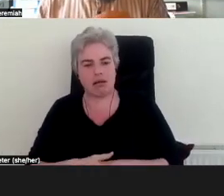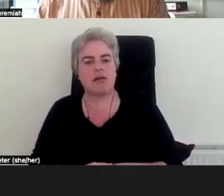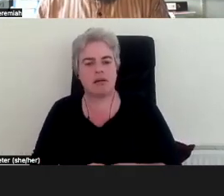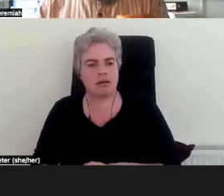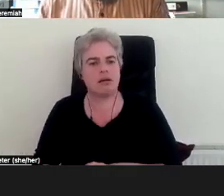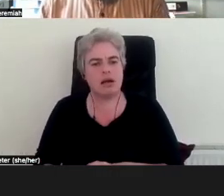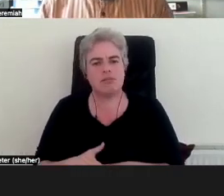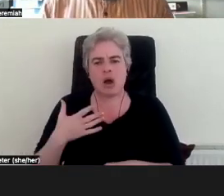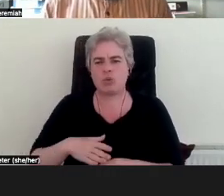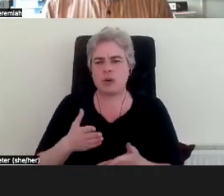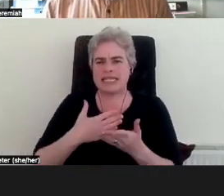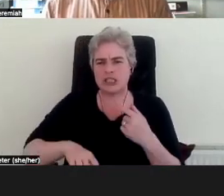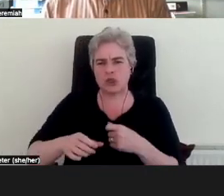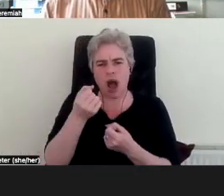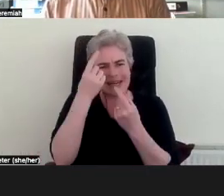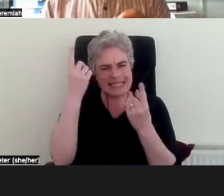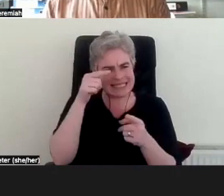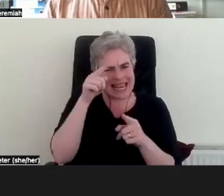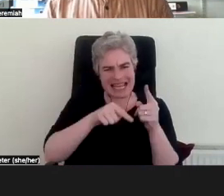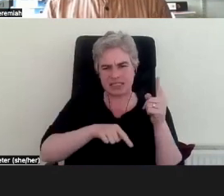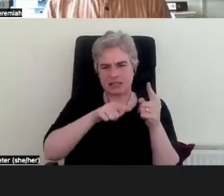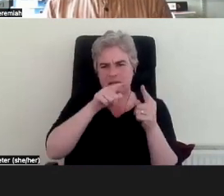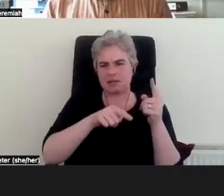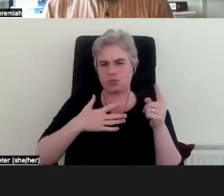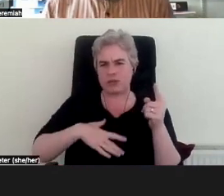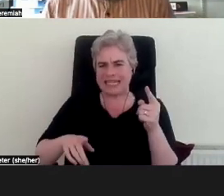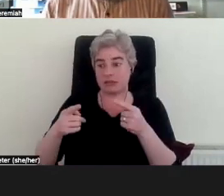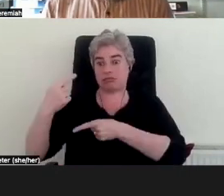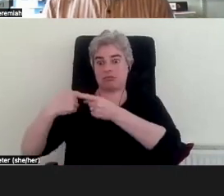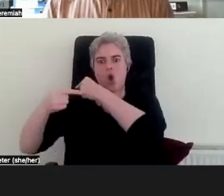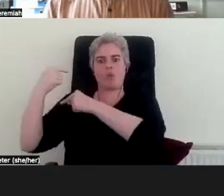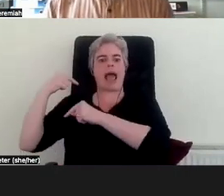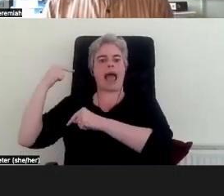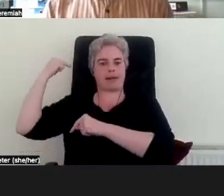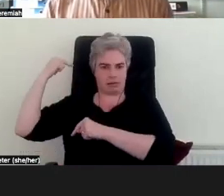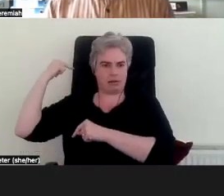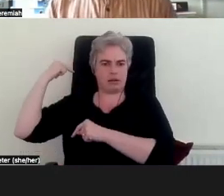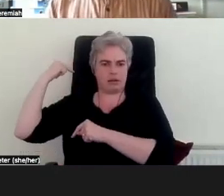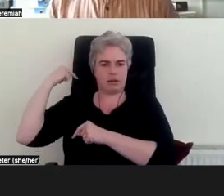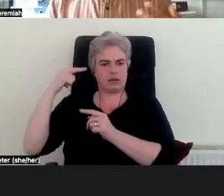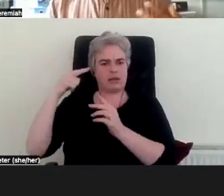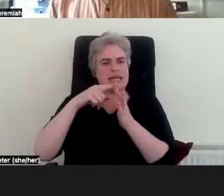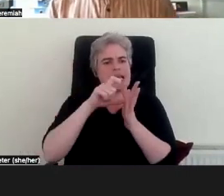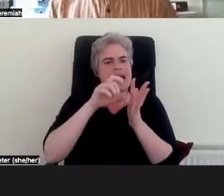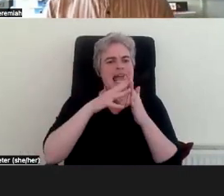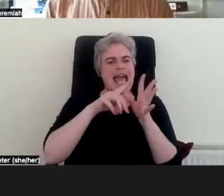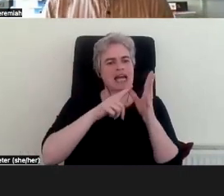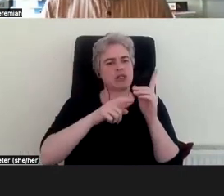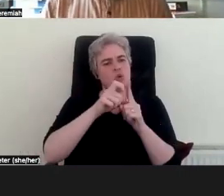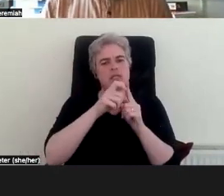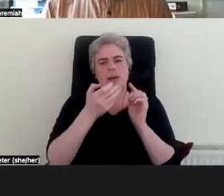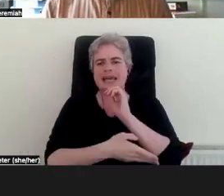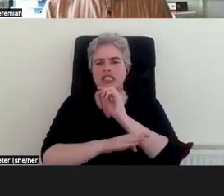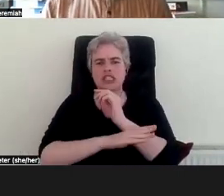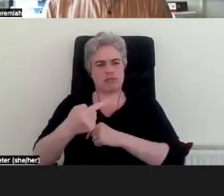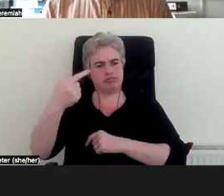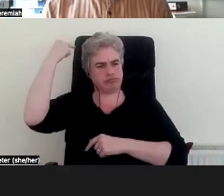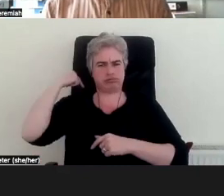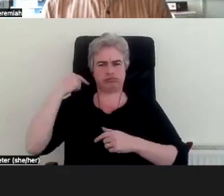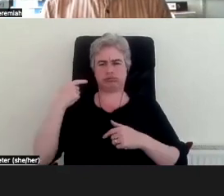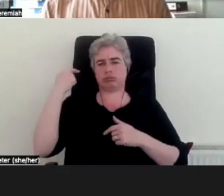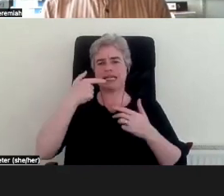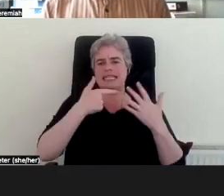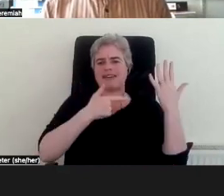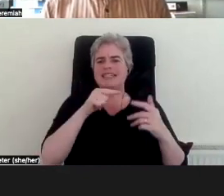we need to, in order to understand this, needs to go back to Edward Bishop all the way back to